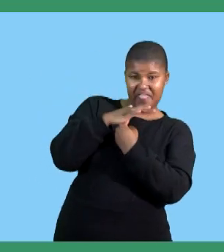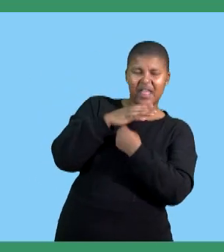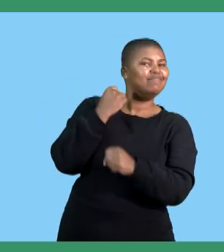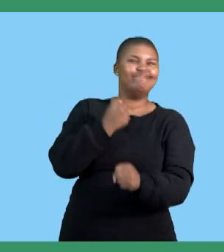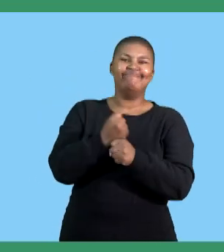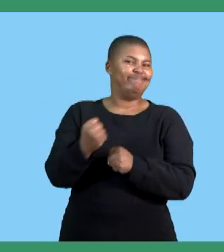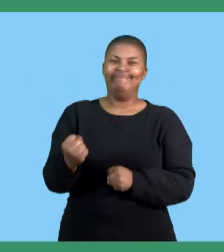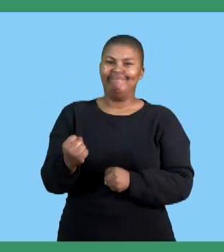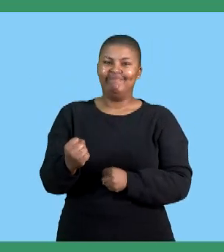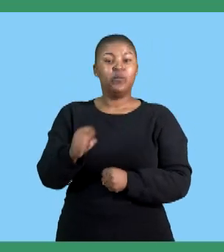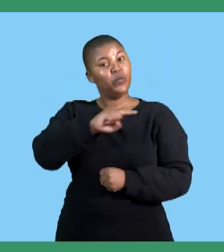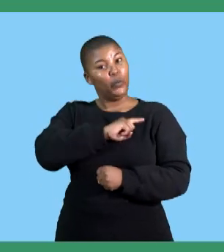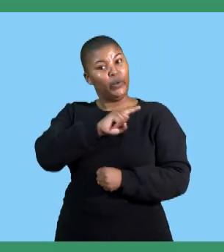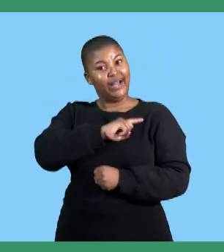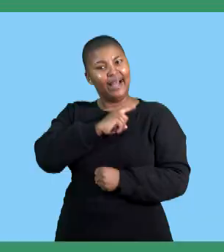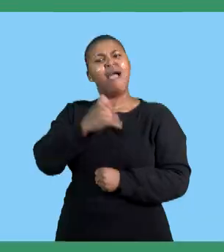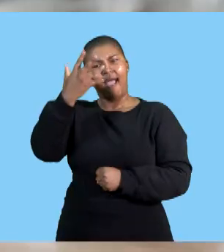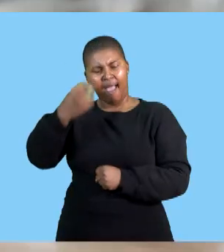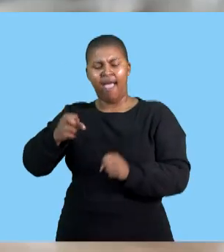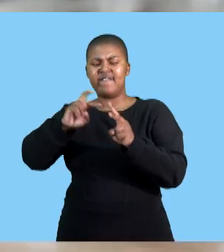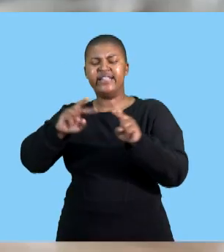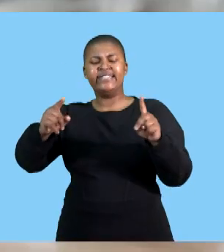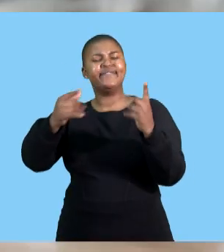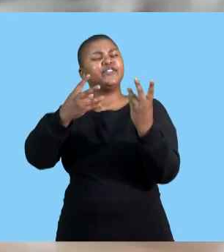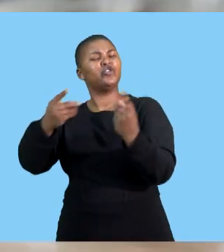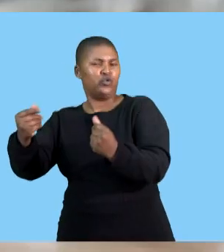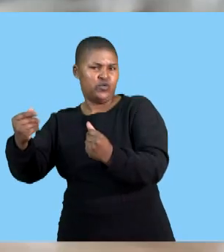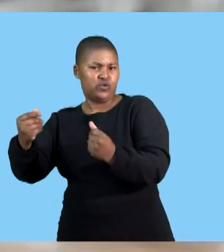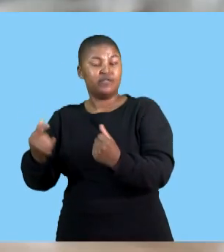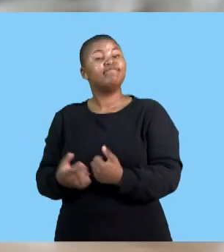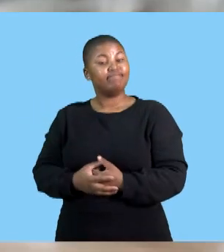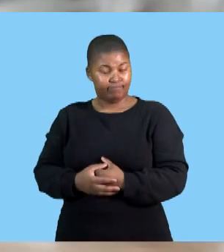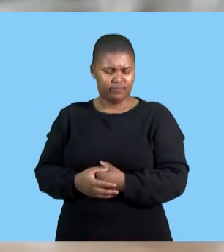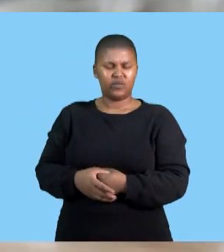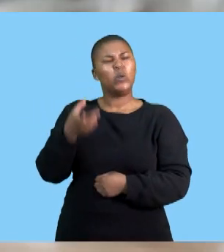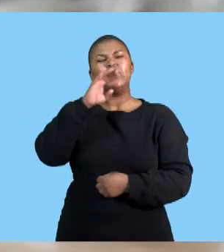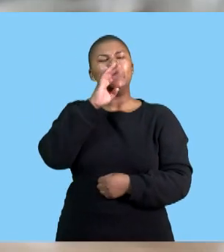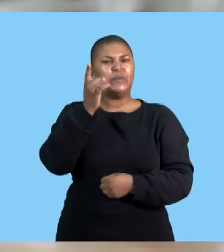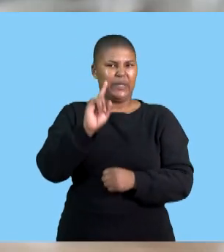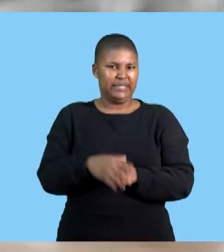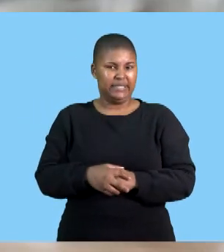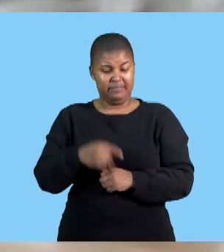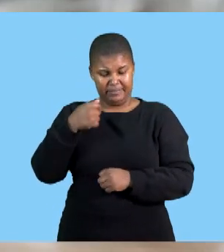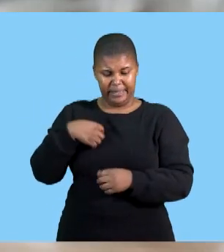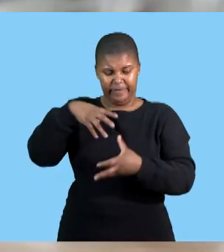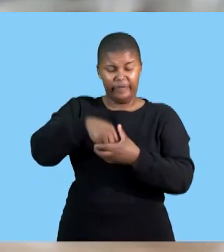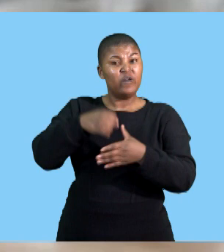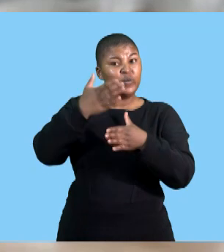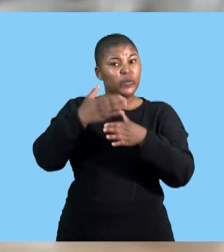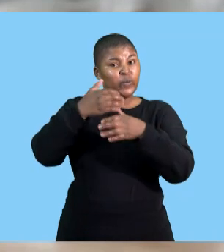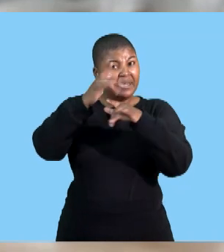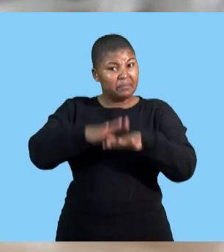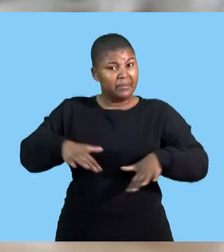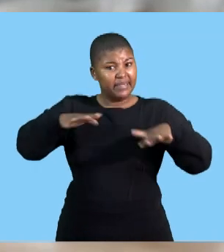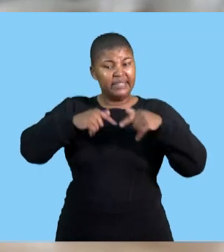implemented. So obviously, if I am applying creative thinking in the workplace, I am able to come up with very